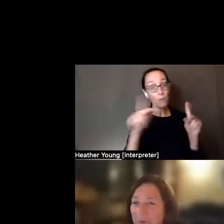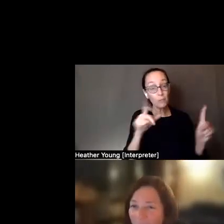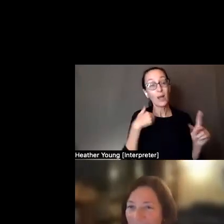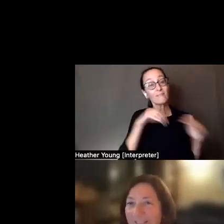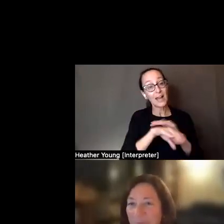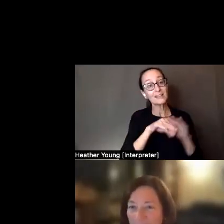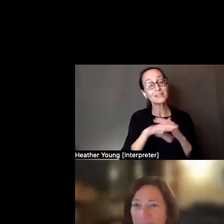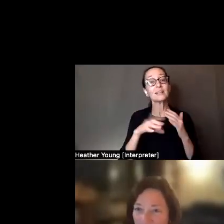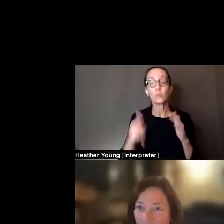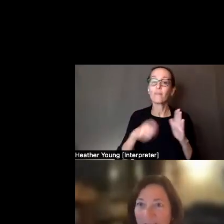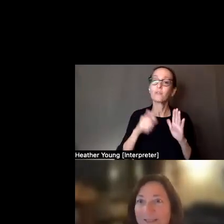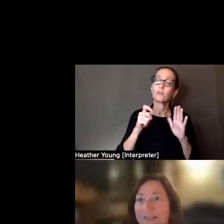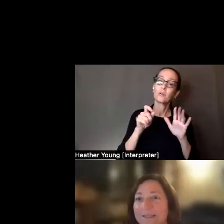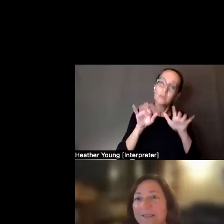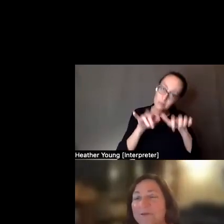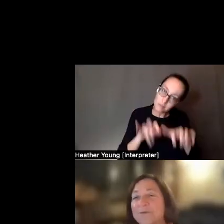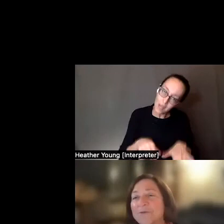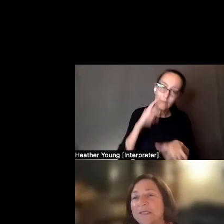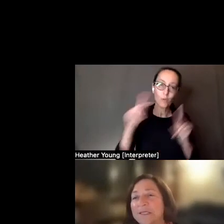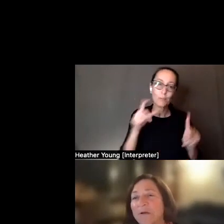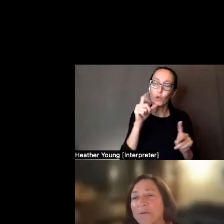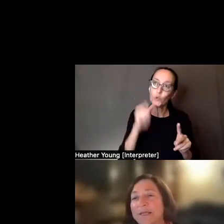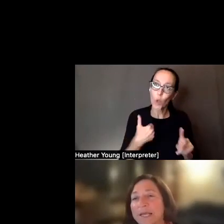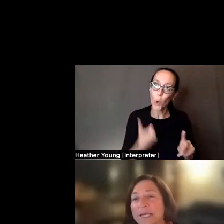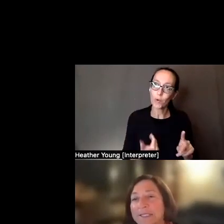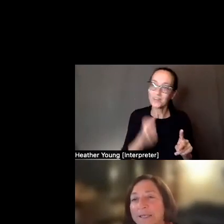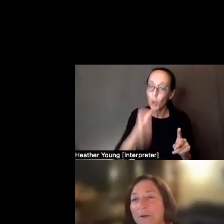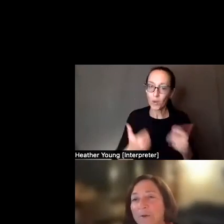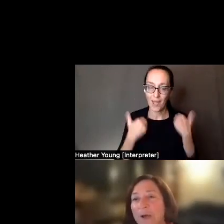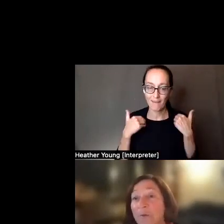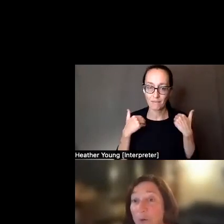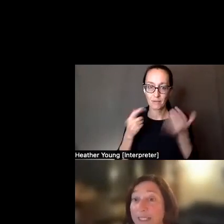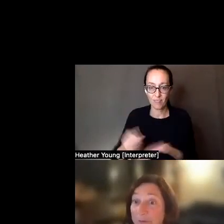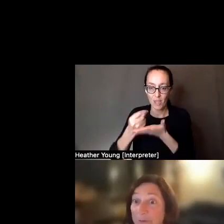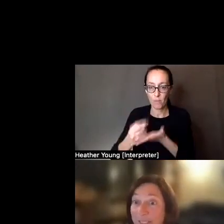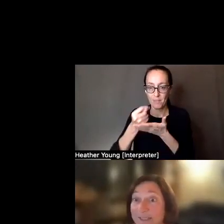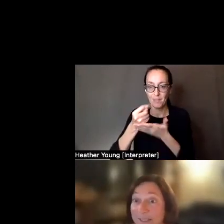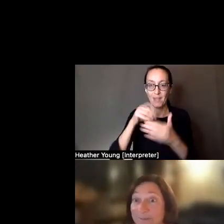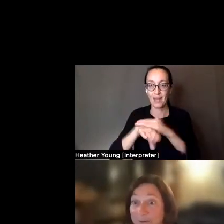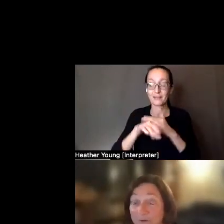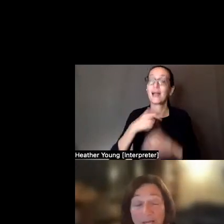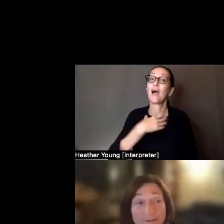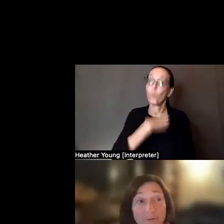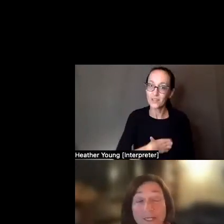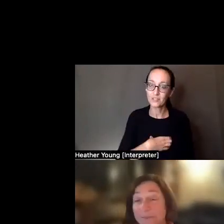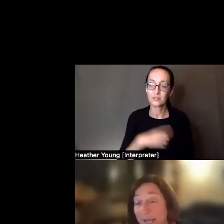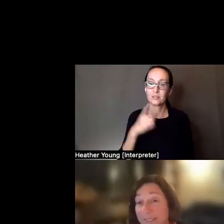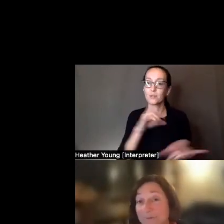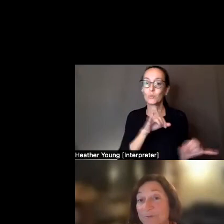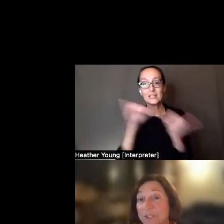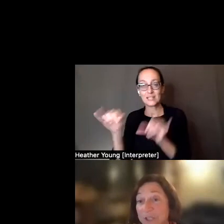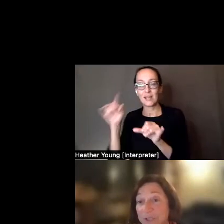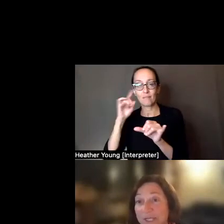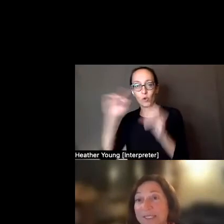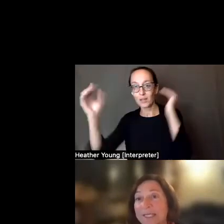have to write this for people that don't have access to therapy. So I wish we did the same thing for adults that we expect